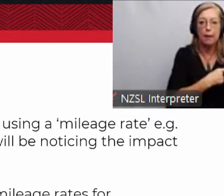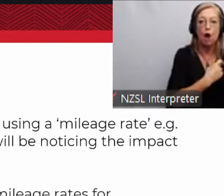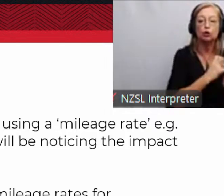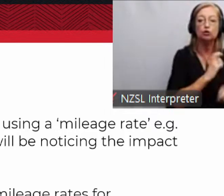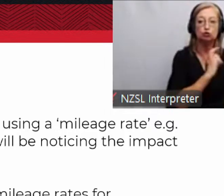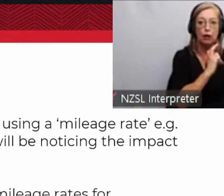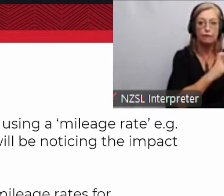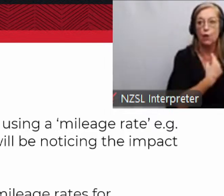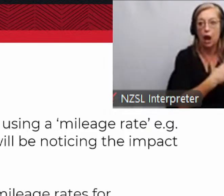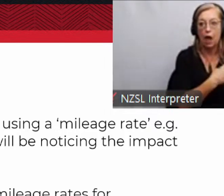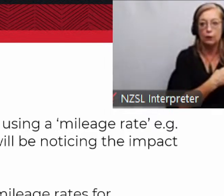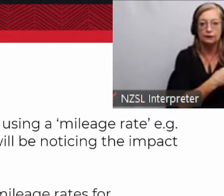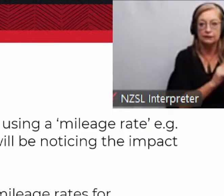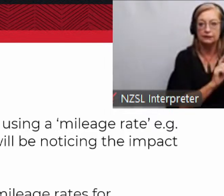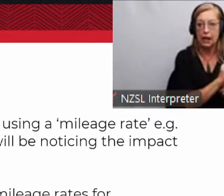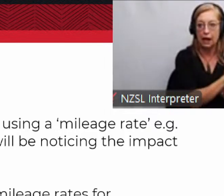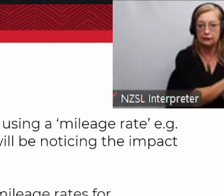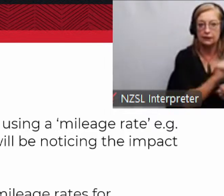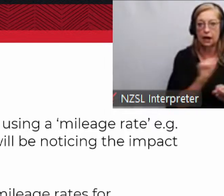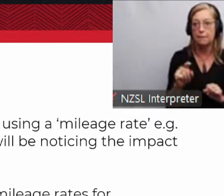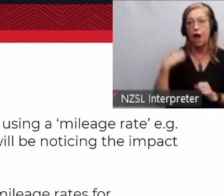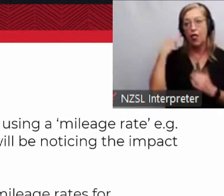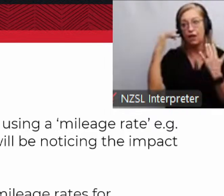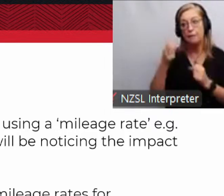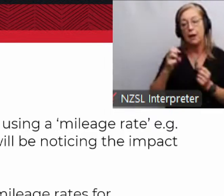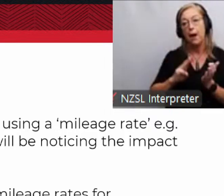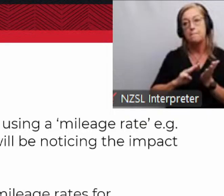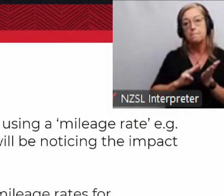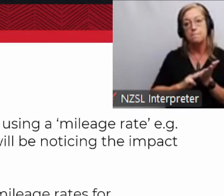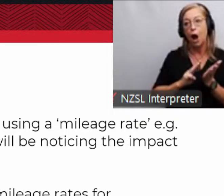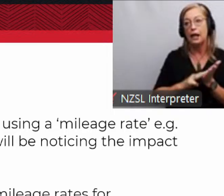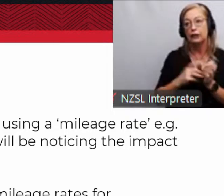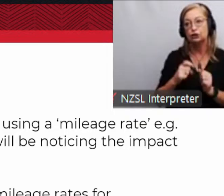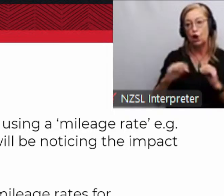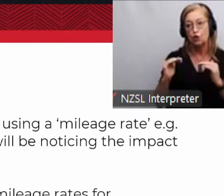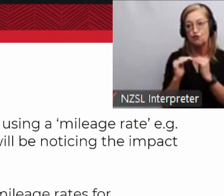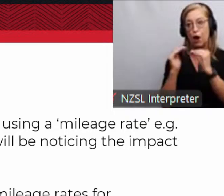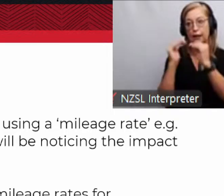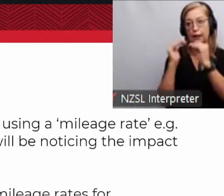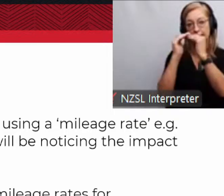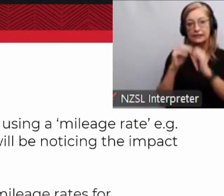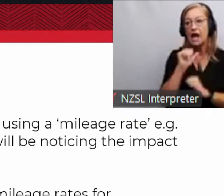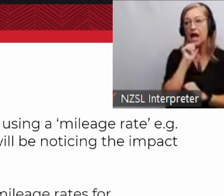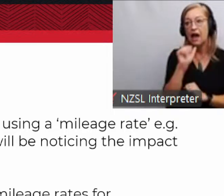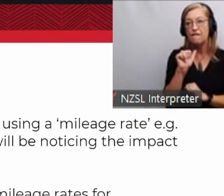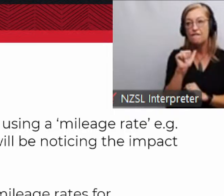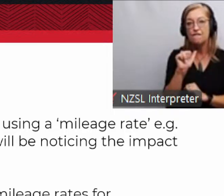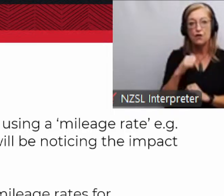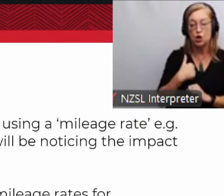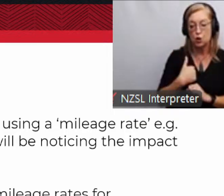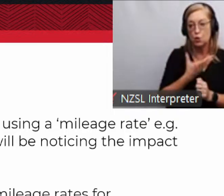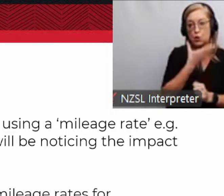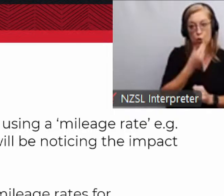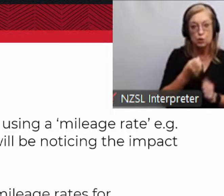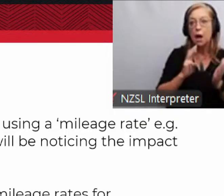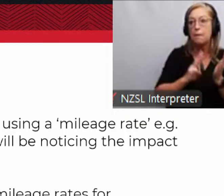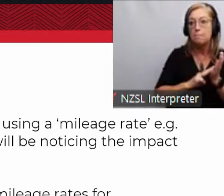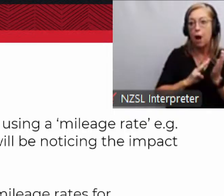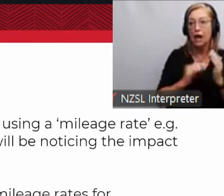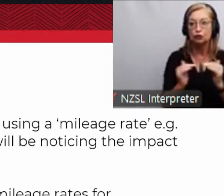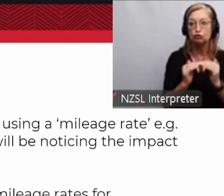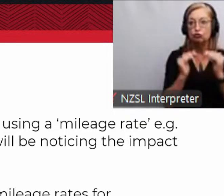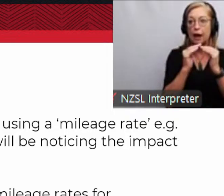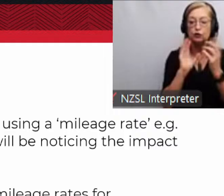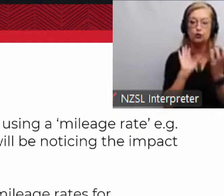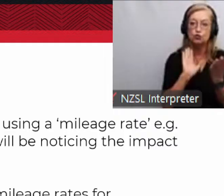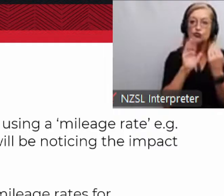slides. But if we think about mileage rates, if you currently use a mileage rate to reimburse staff,